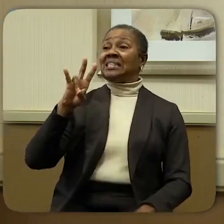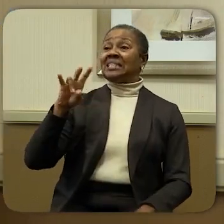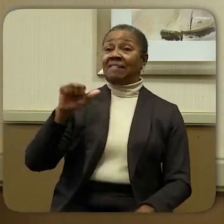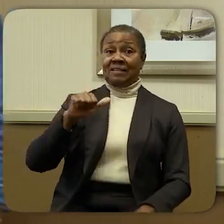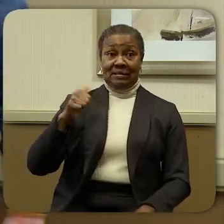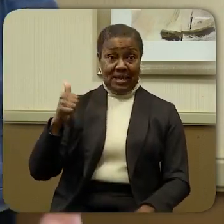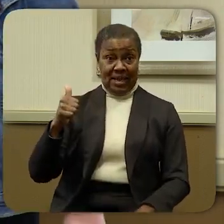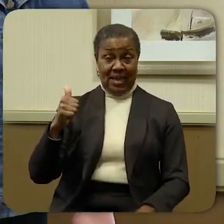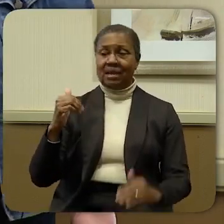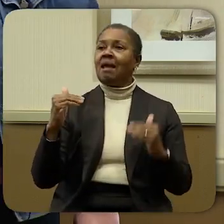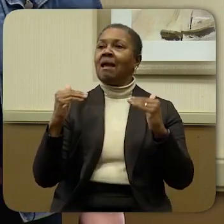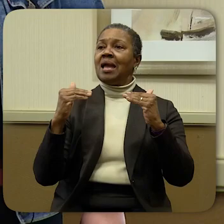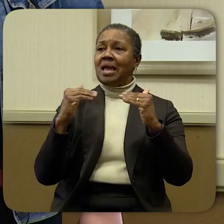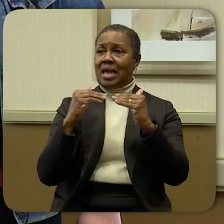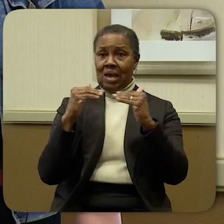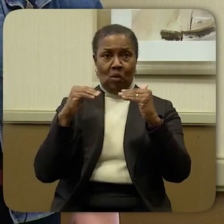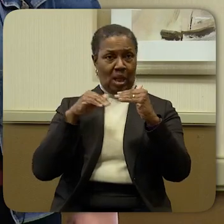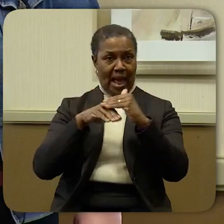access.